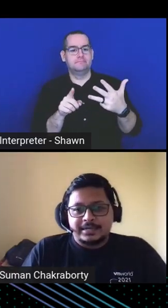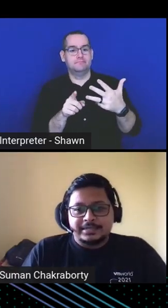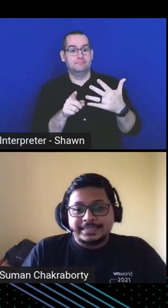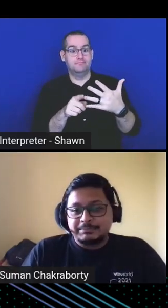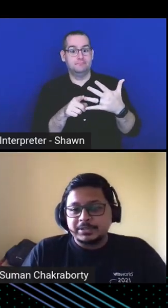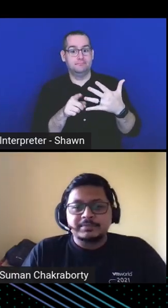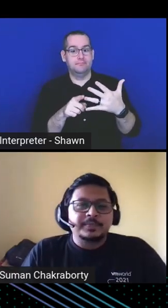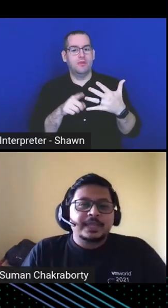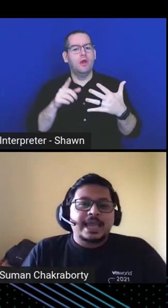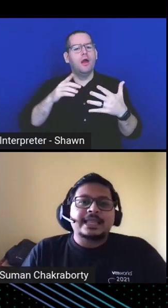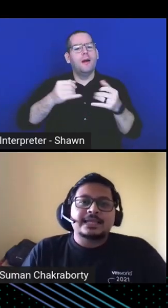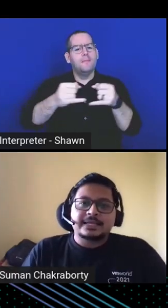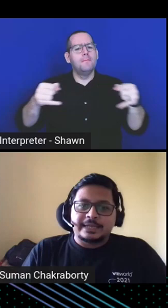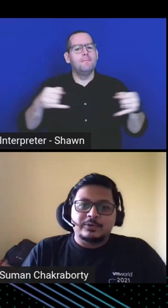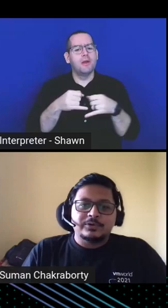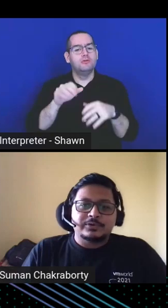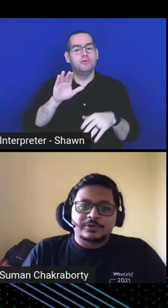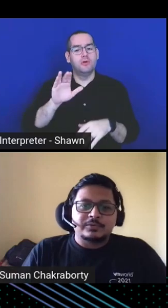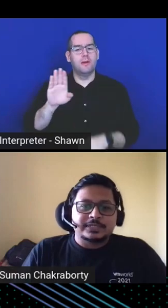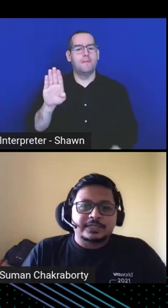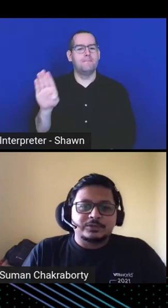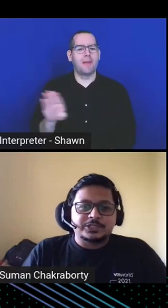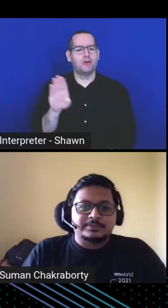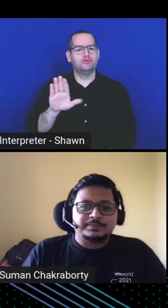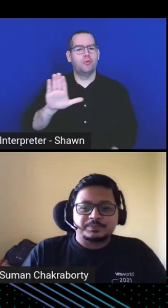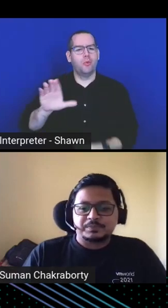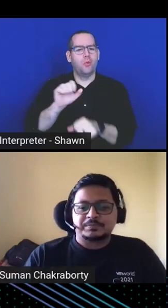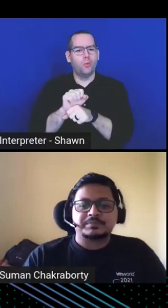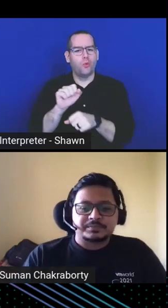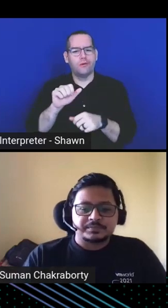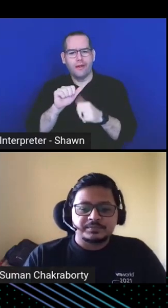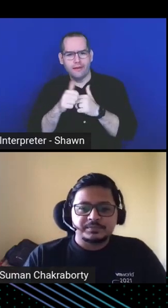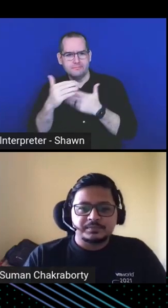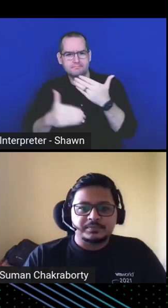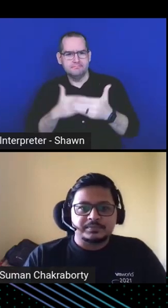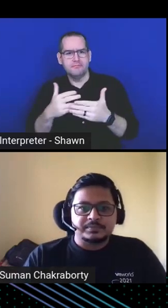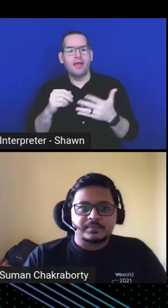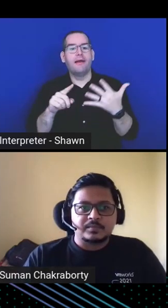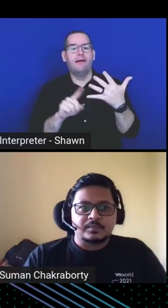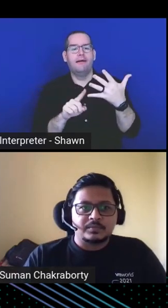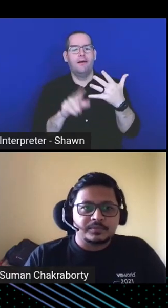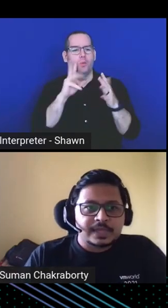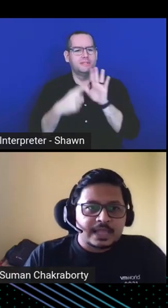little deeper, and then a demo around the solution.